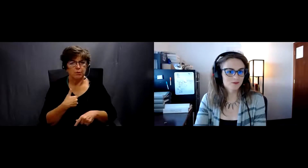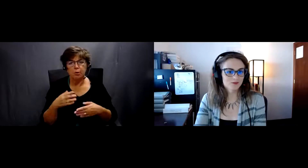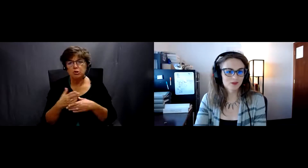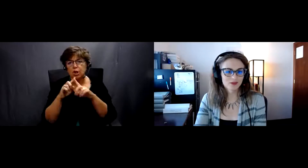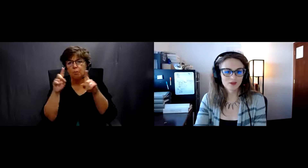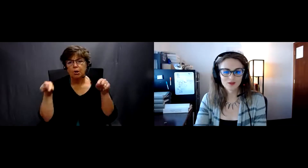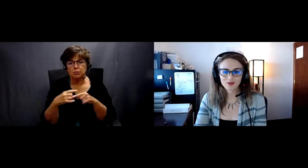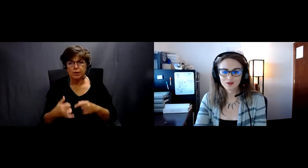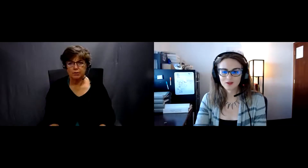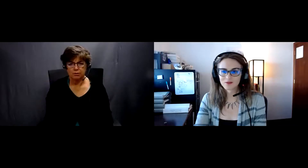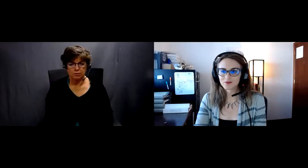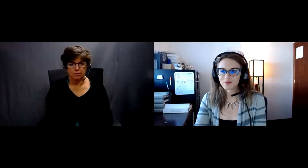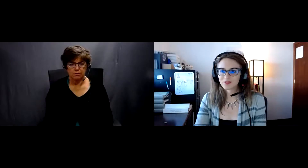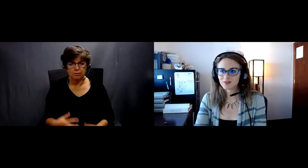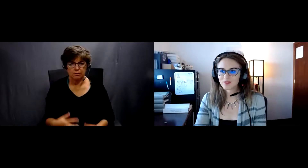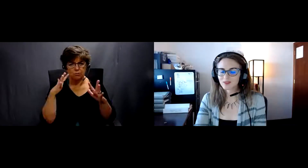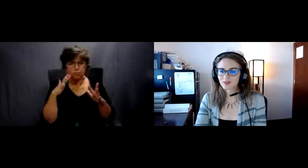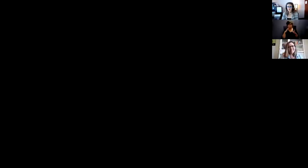here. Right.